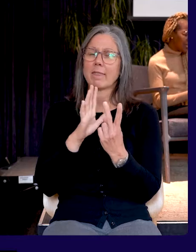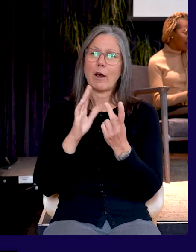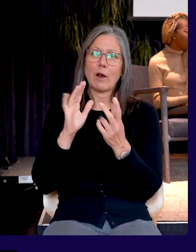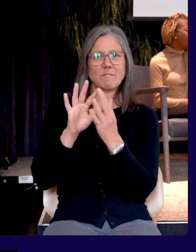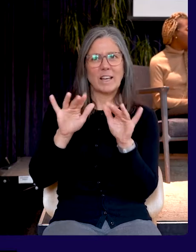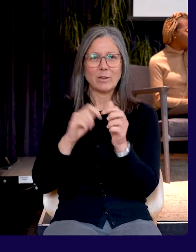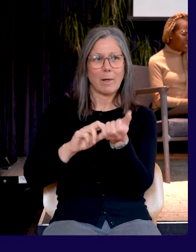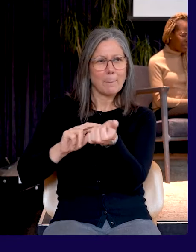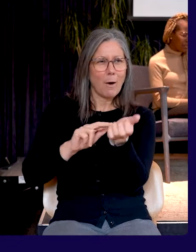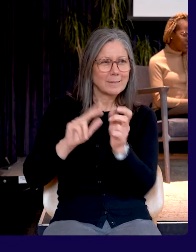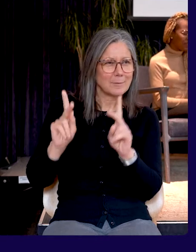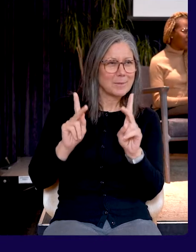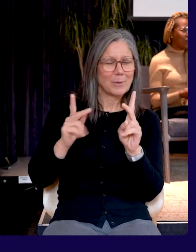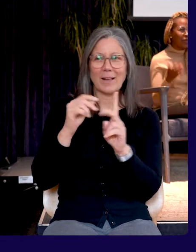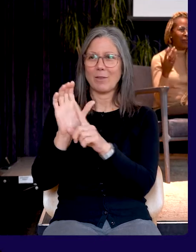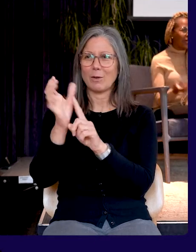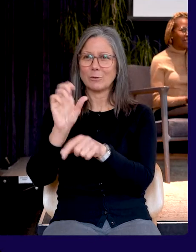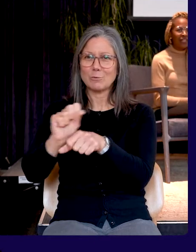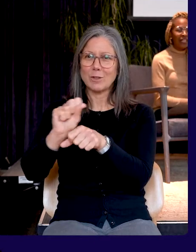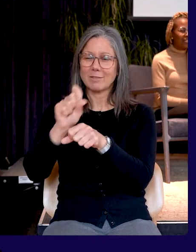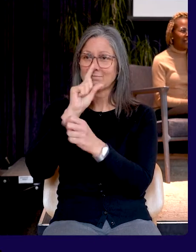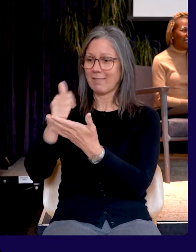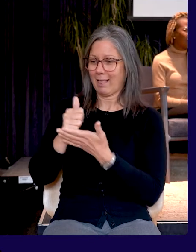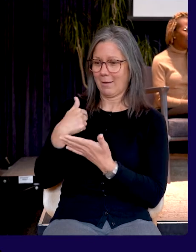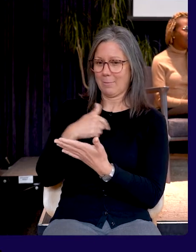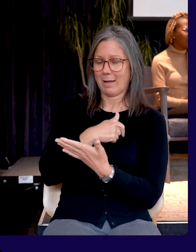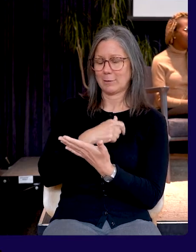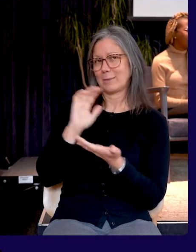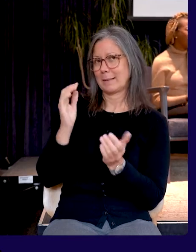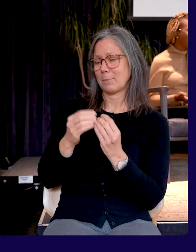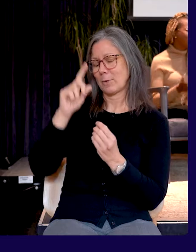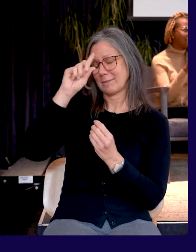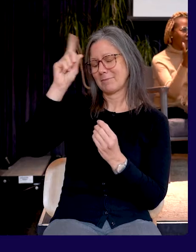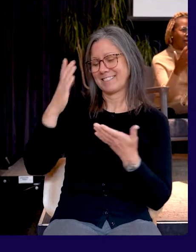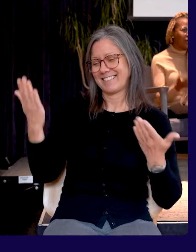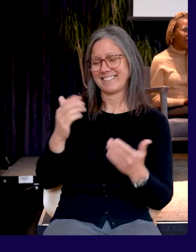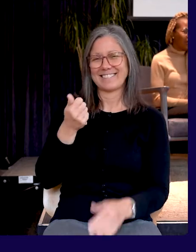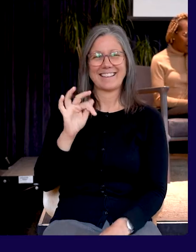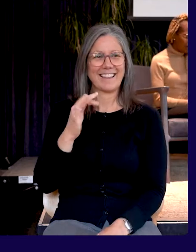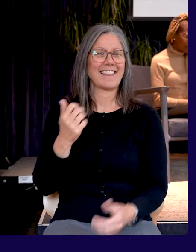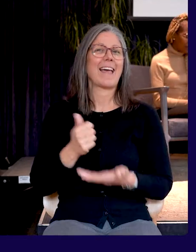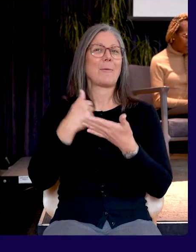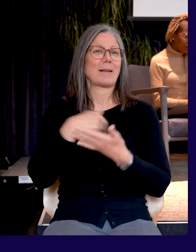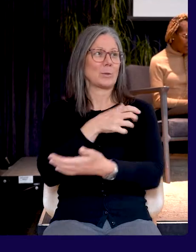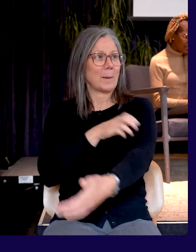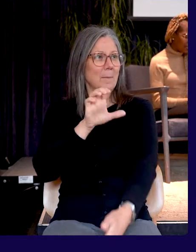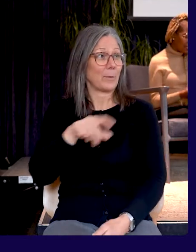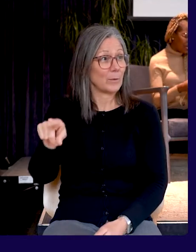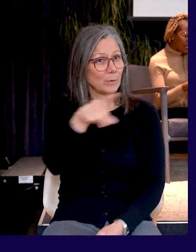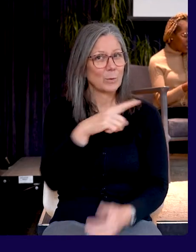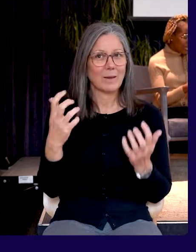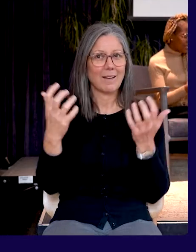pulse of people and really the culture of work, who help us to sound smarter at the 19th and who help us to empower all of you in our